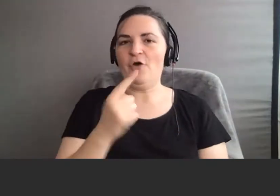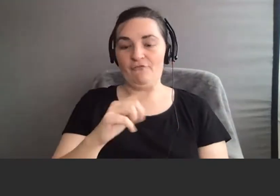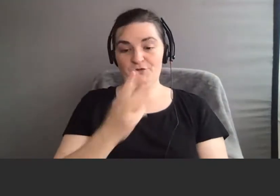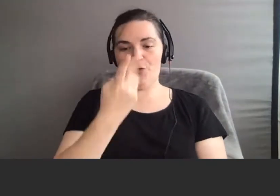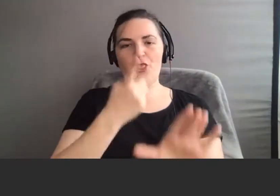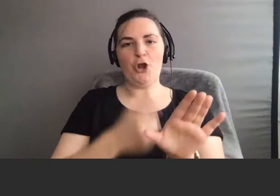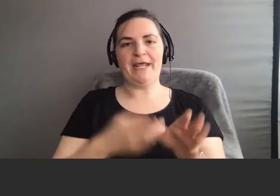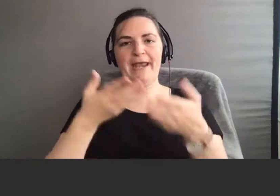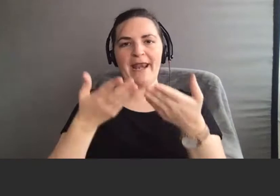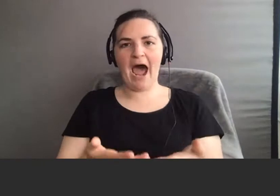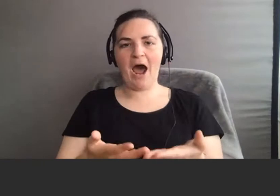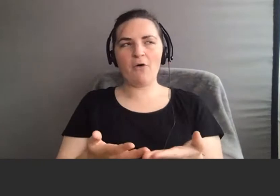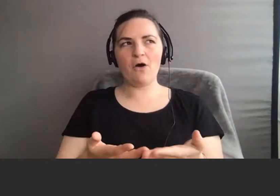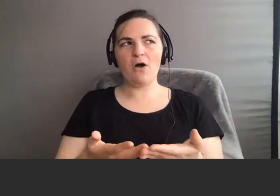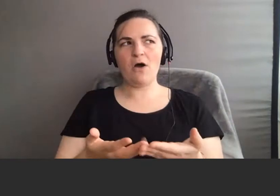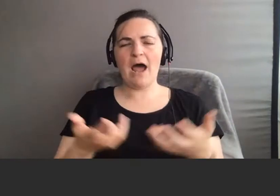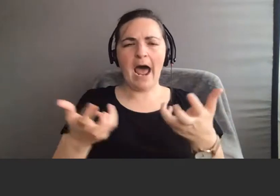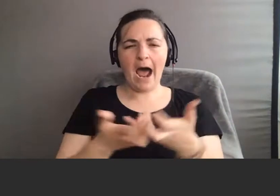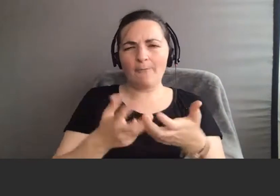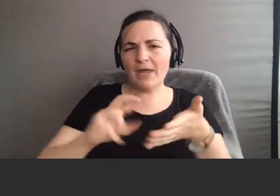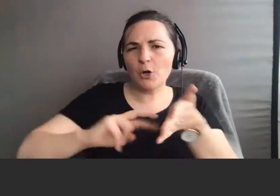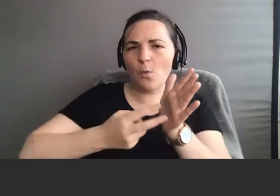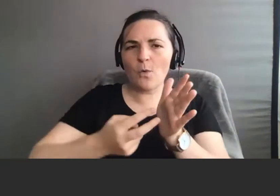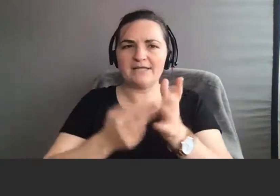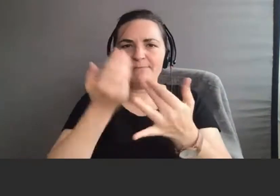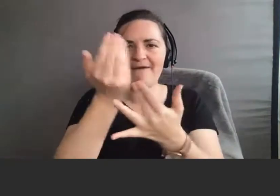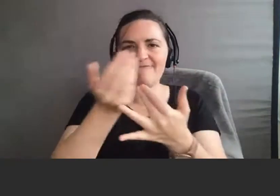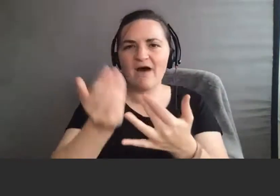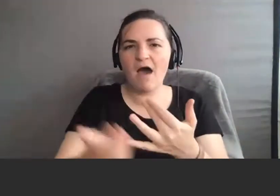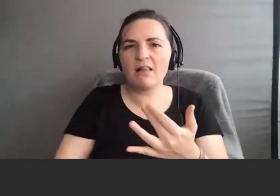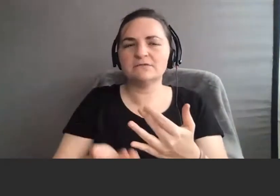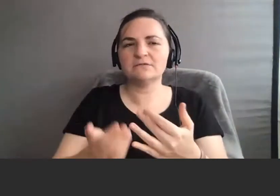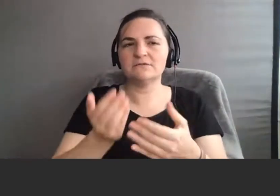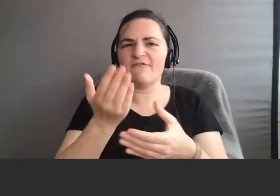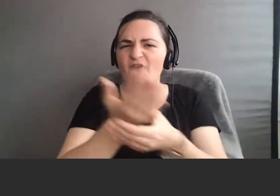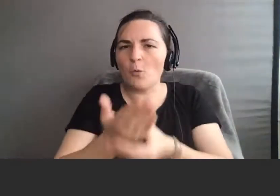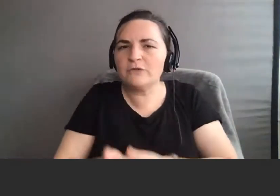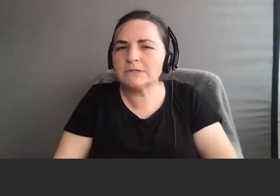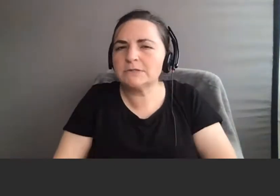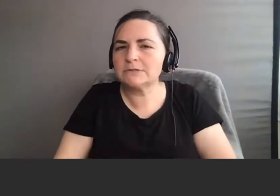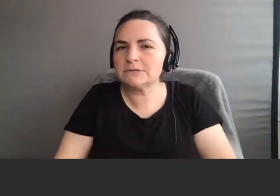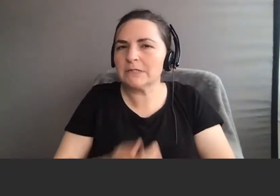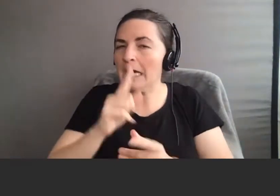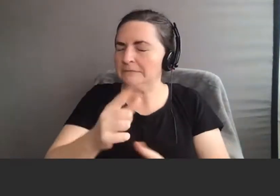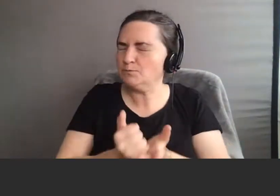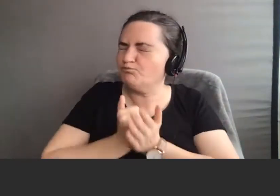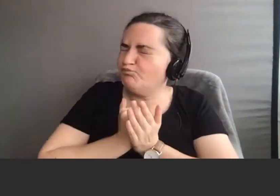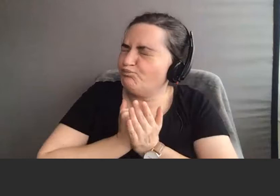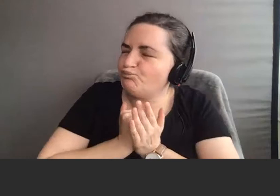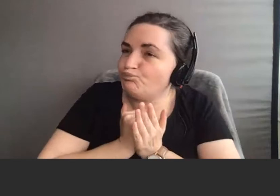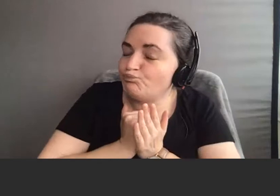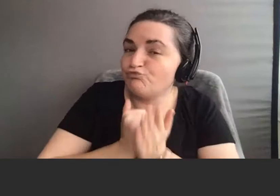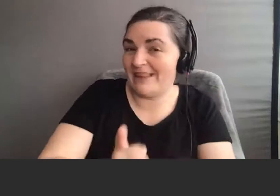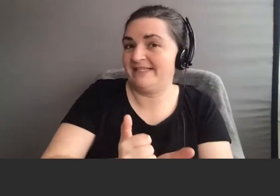really important for you to get a really good handle on this. I would strongly recommend that